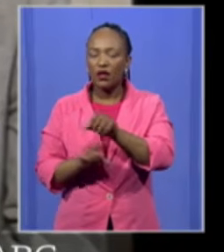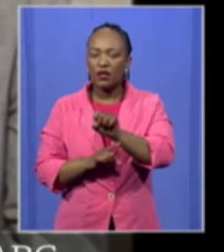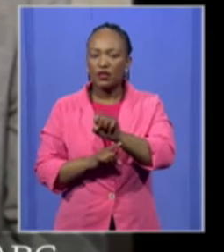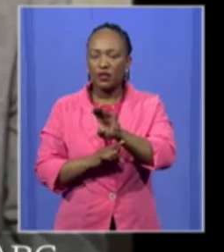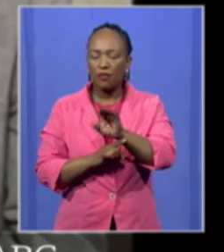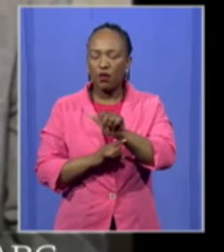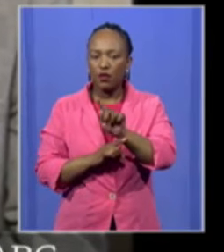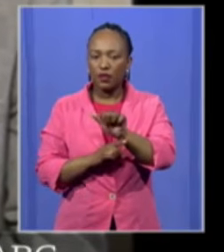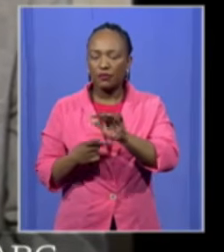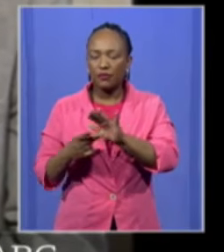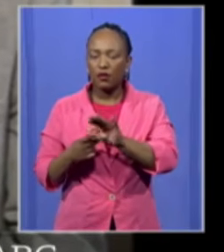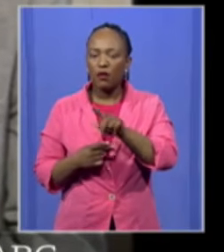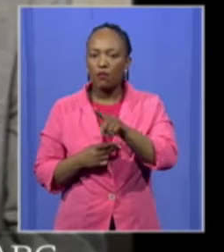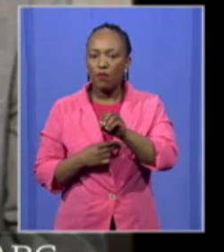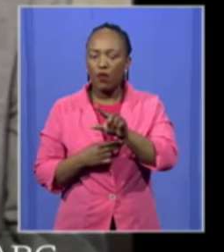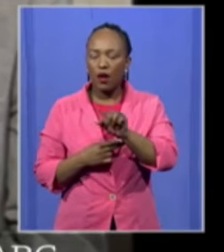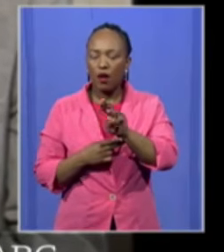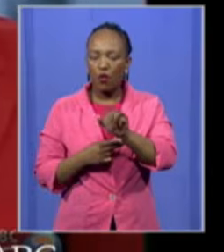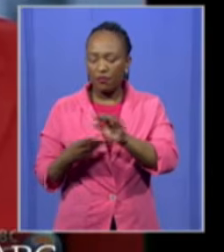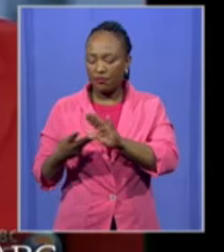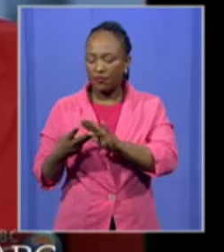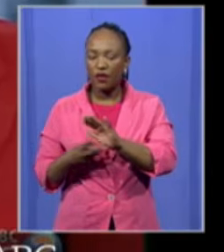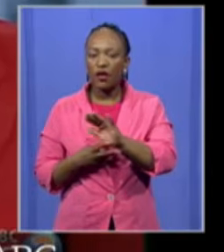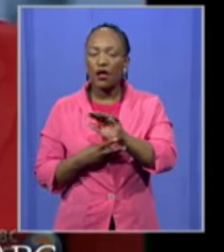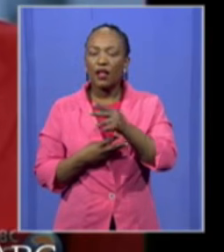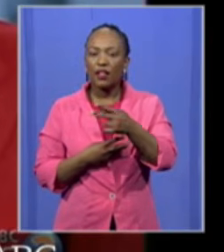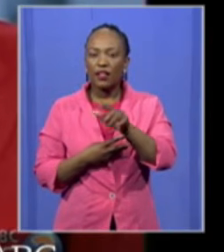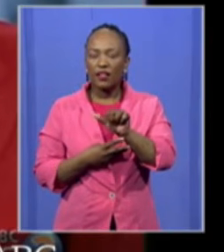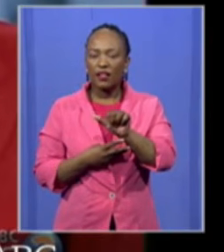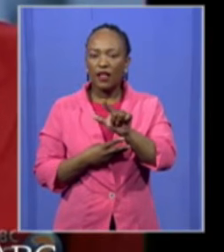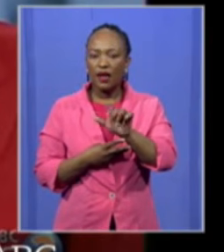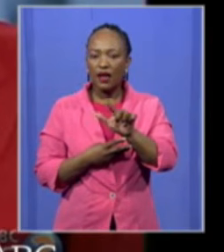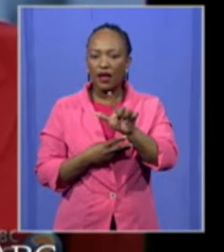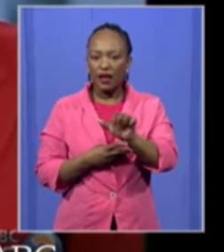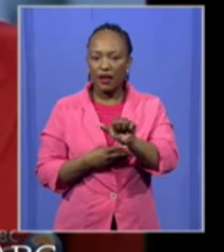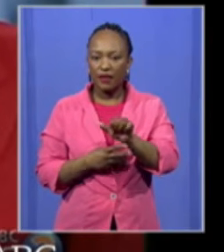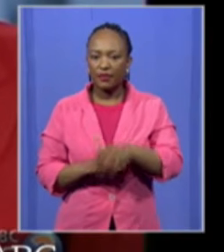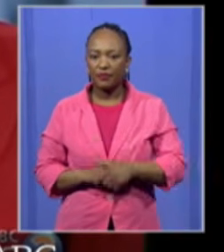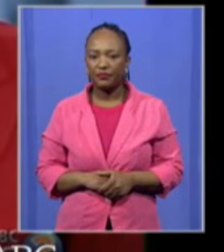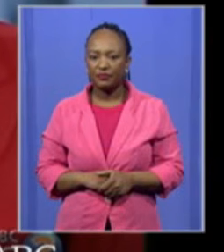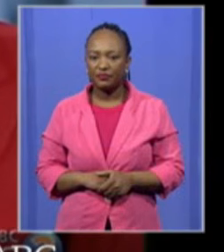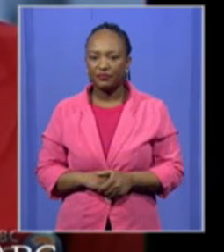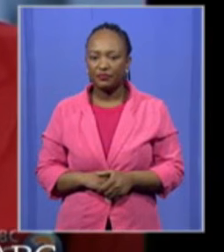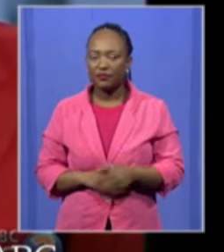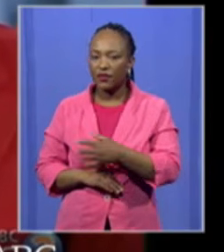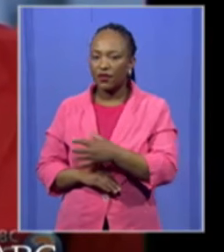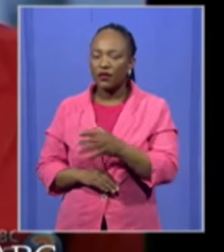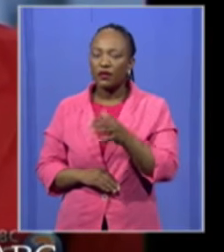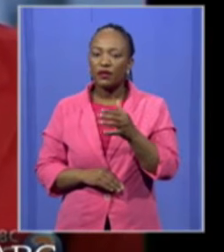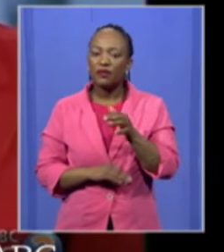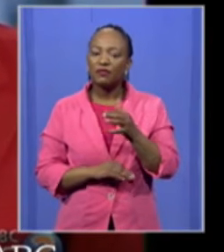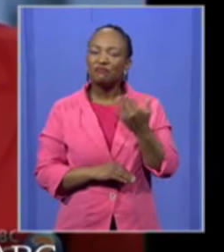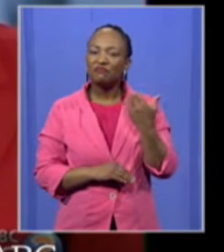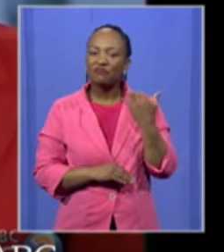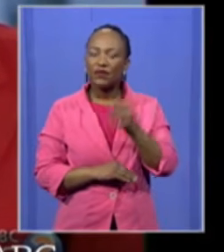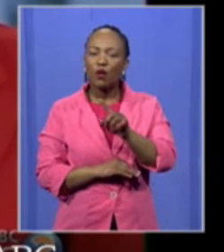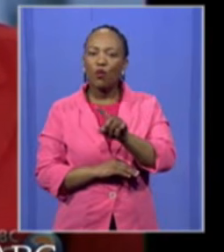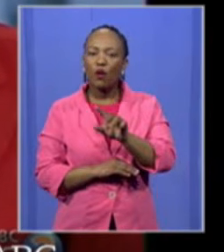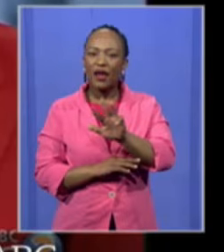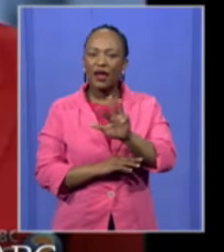Lempe Motumi, Mphungwa Hlalele le ba bang. Le ha ANC e habile tlholo e matla dikgethong tsa yona. Dilemong tsa bo